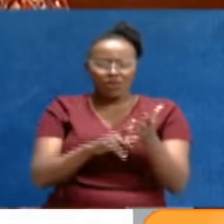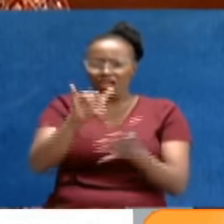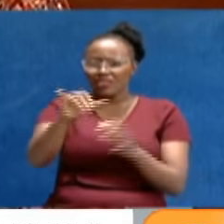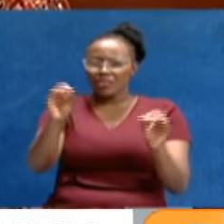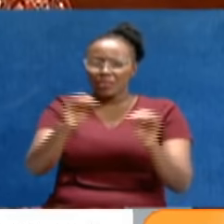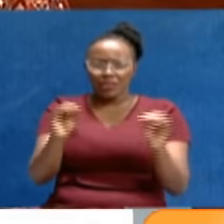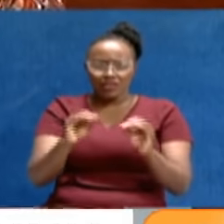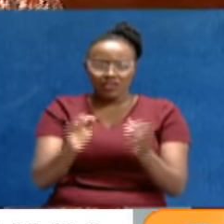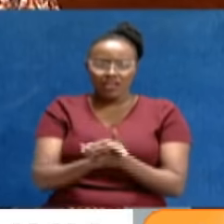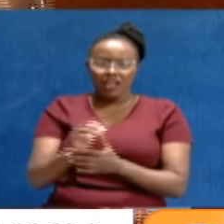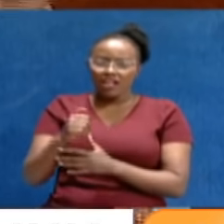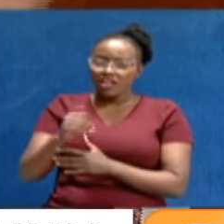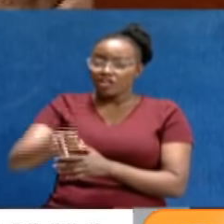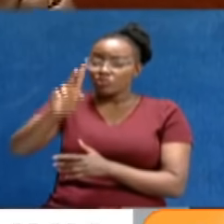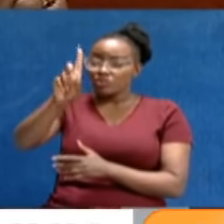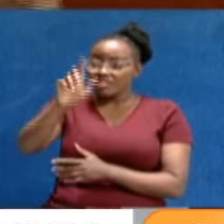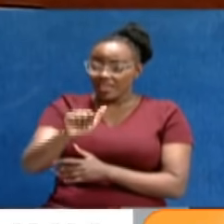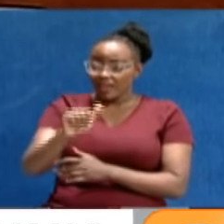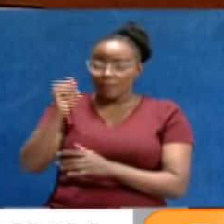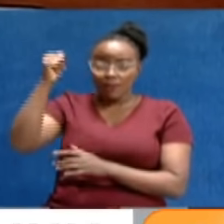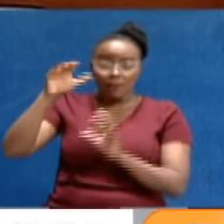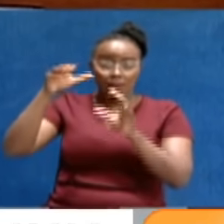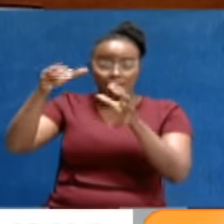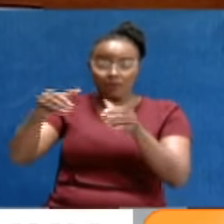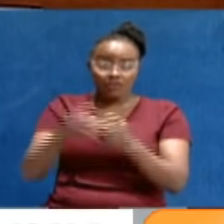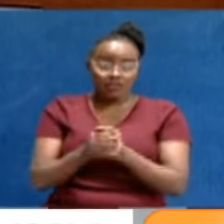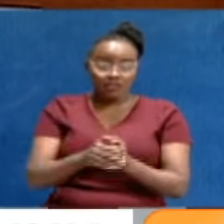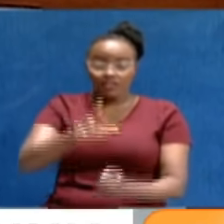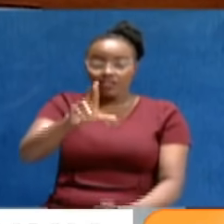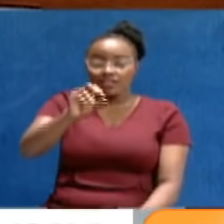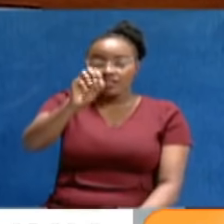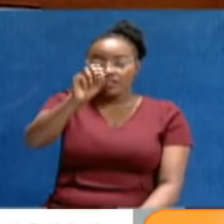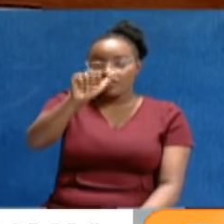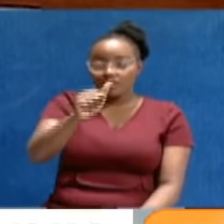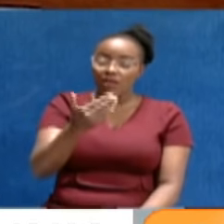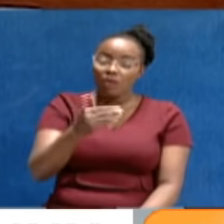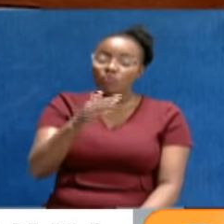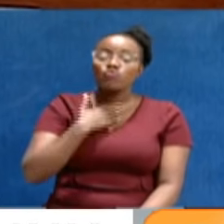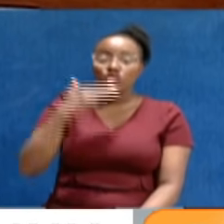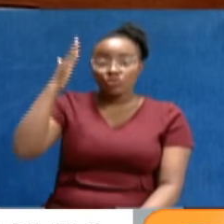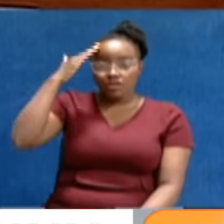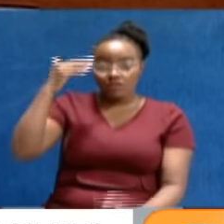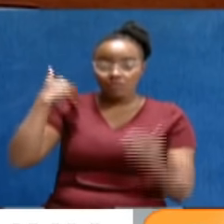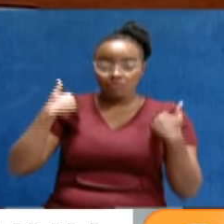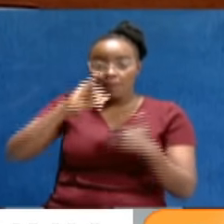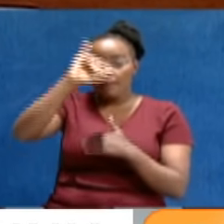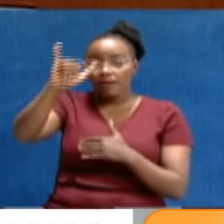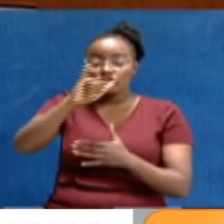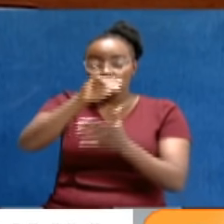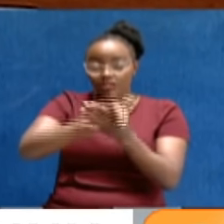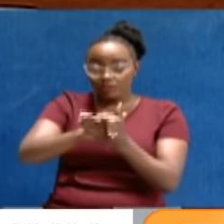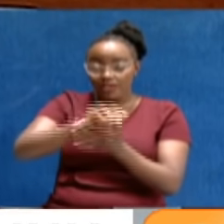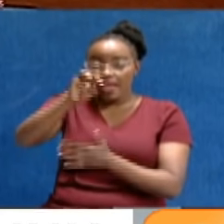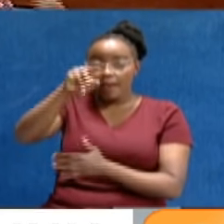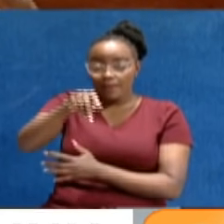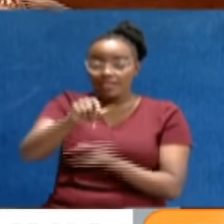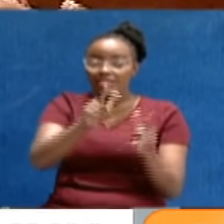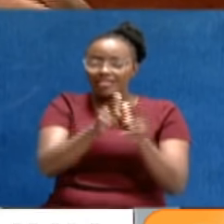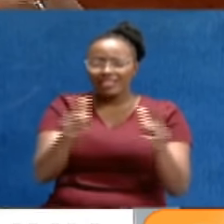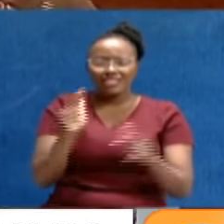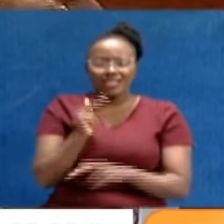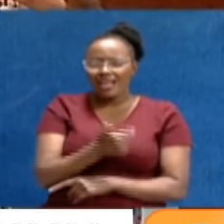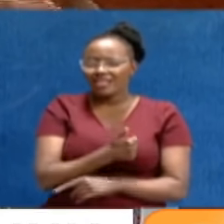make note? I did not recognize. Did your party UDA go to make to say that? Loza, may I remind you, I'm a Jubilee Member of Parliament. And